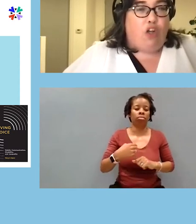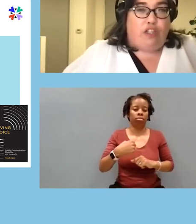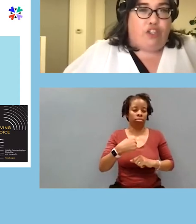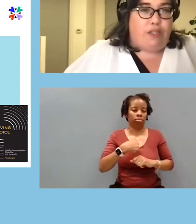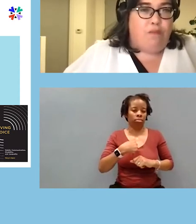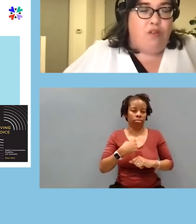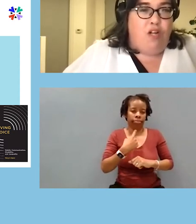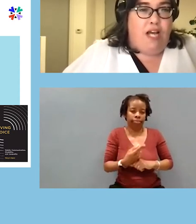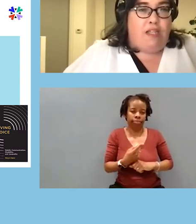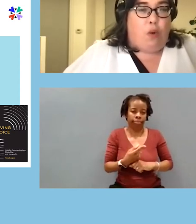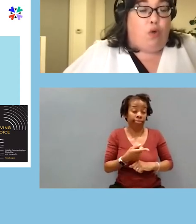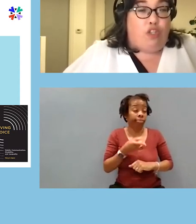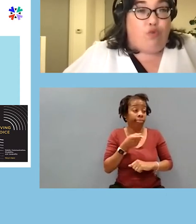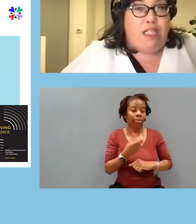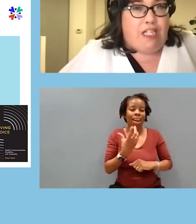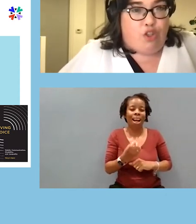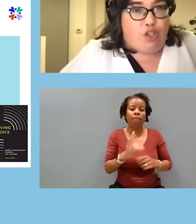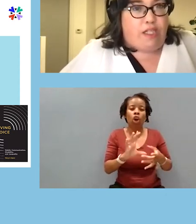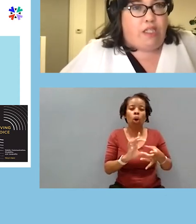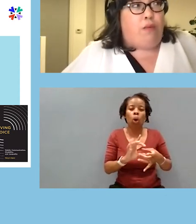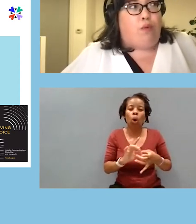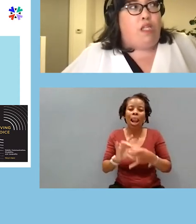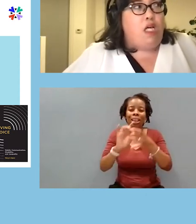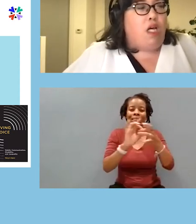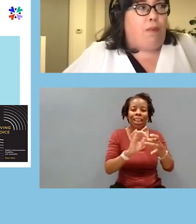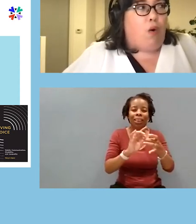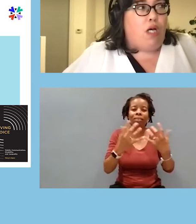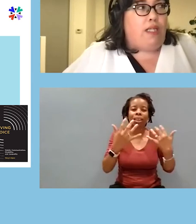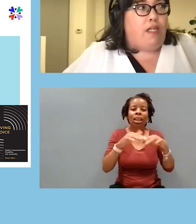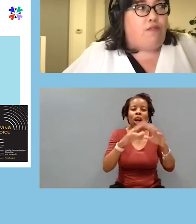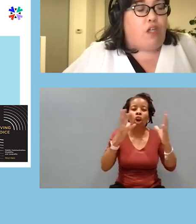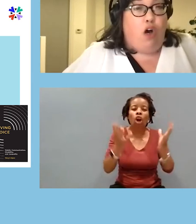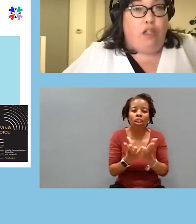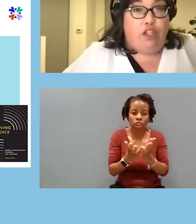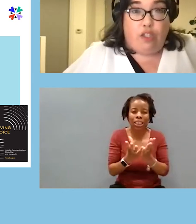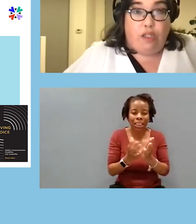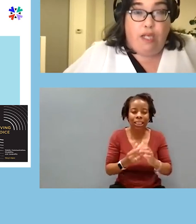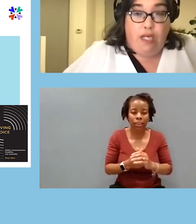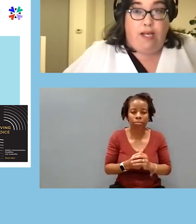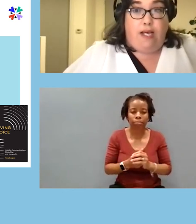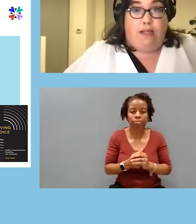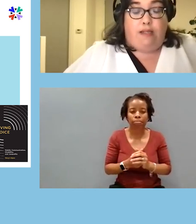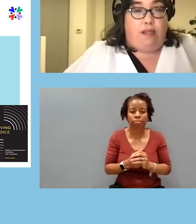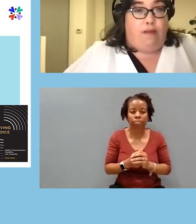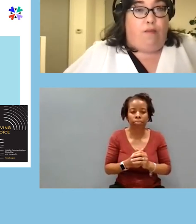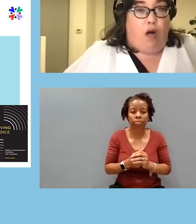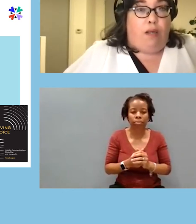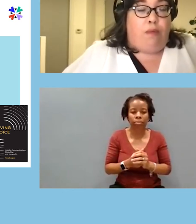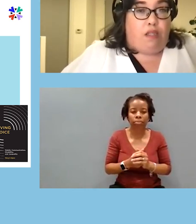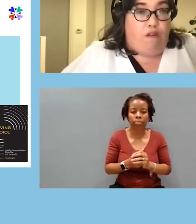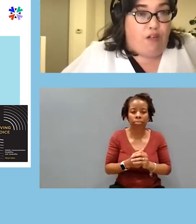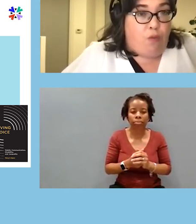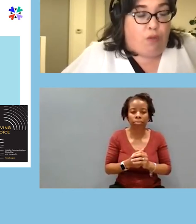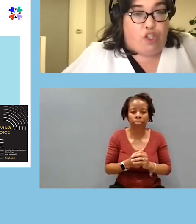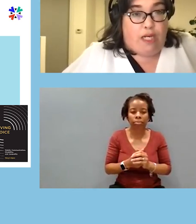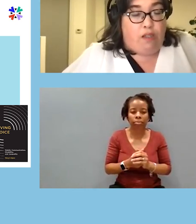collective ecology. And what's really interesting if we're thinking about collective ecology is that I